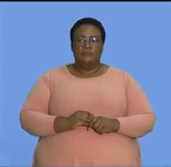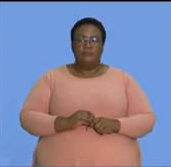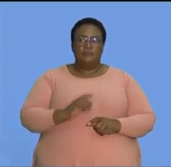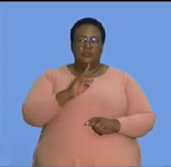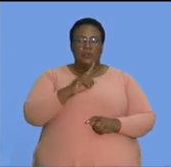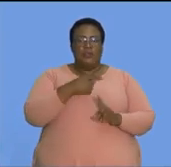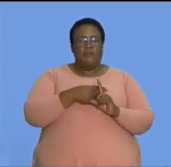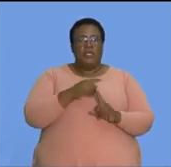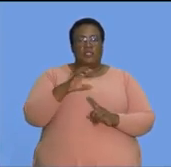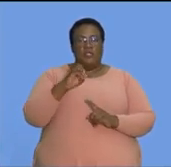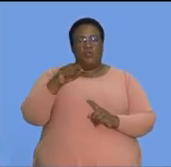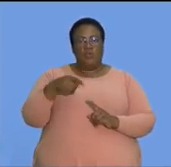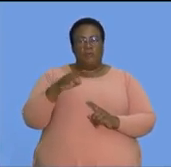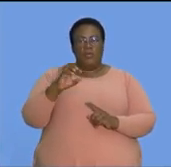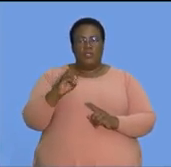plus